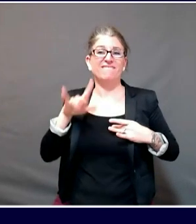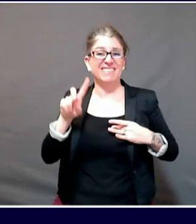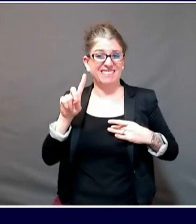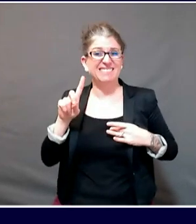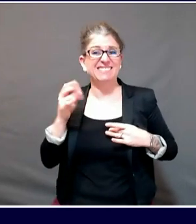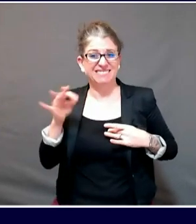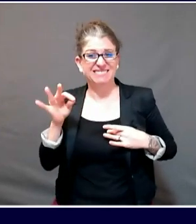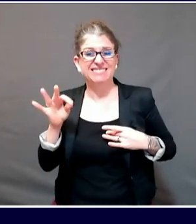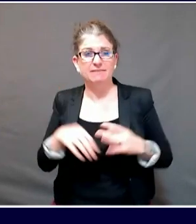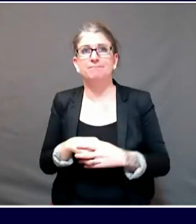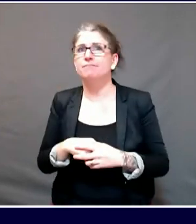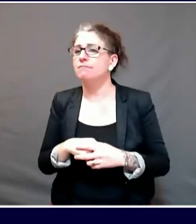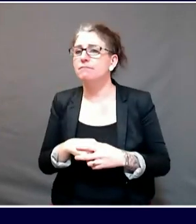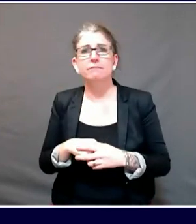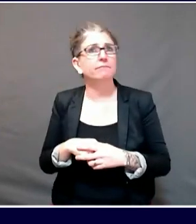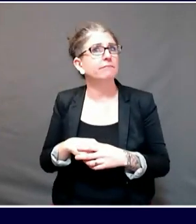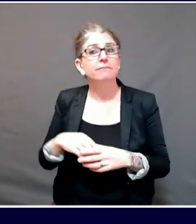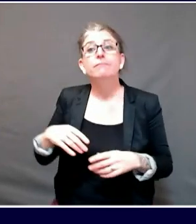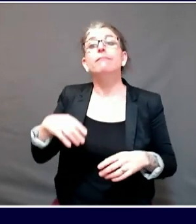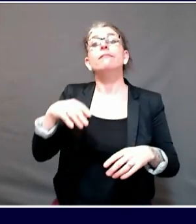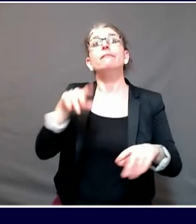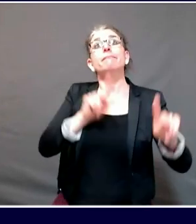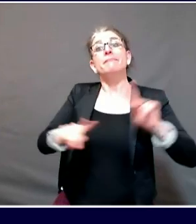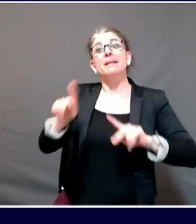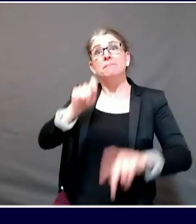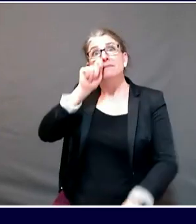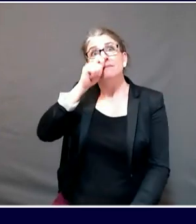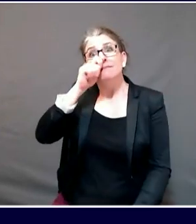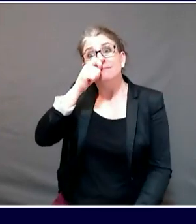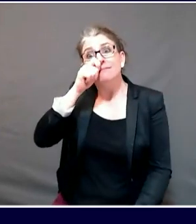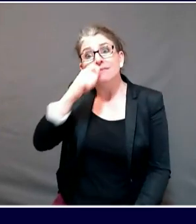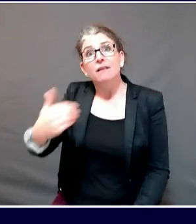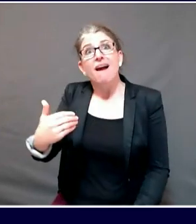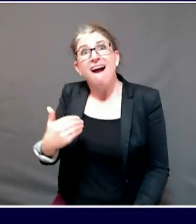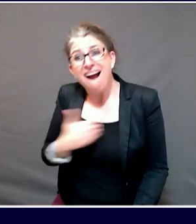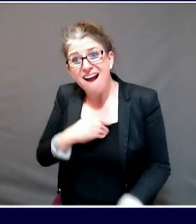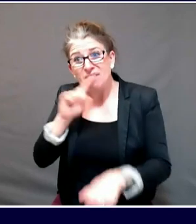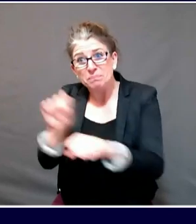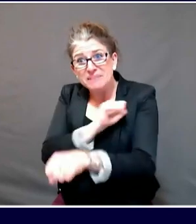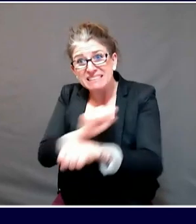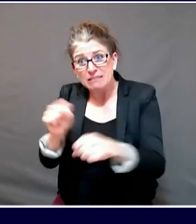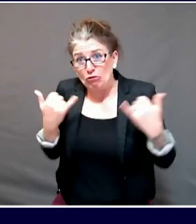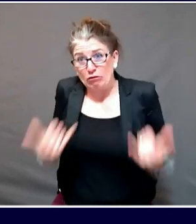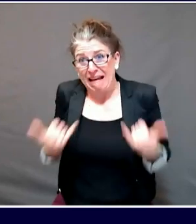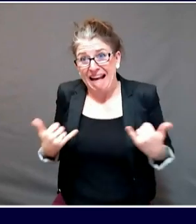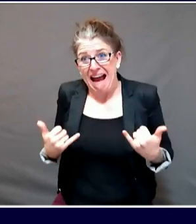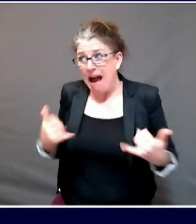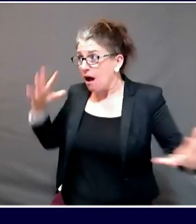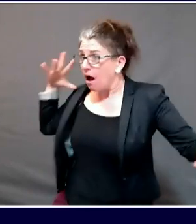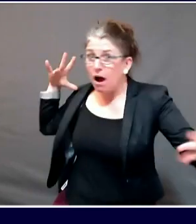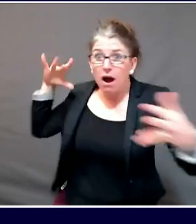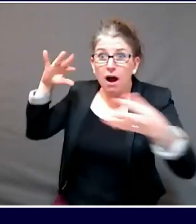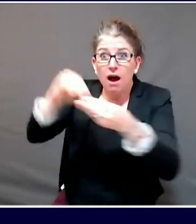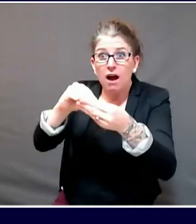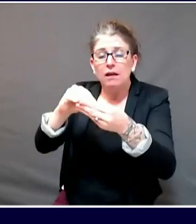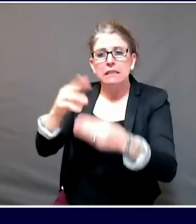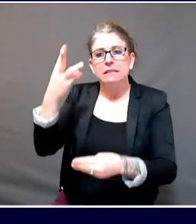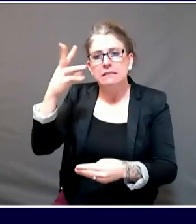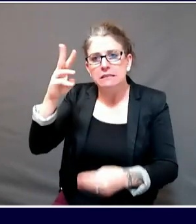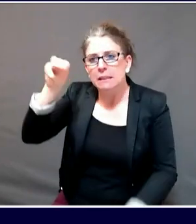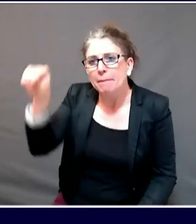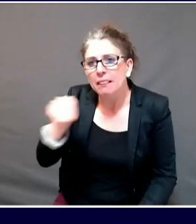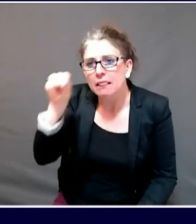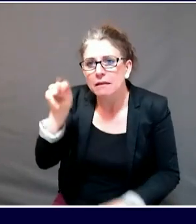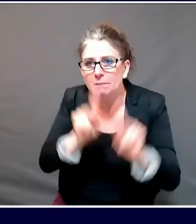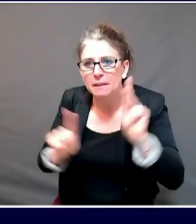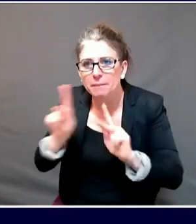from COVID-19 in just the past 9 months than who died in combat over 4